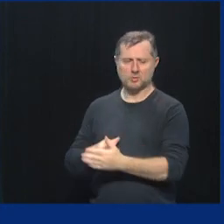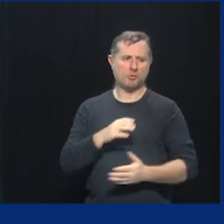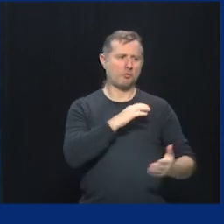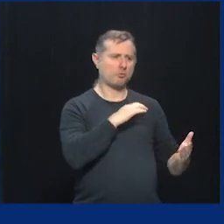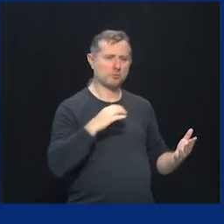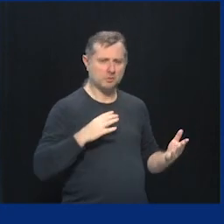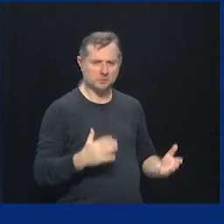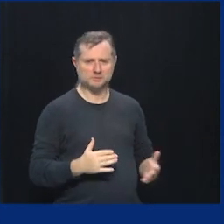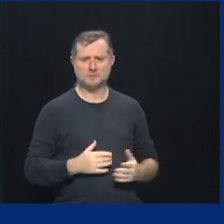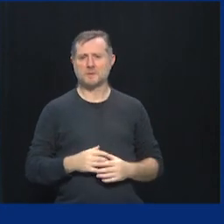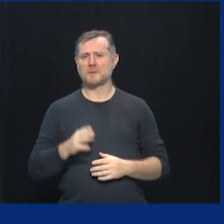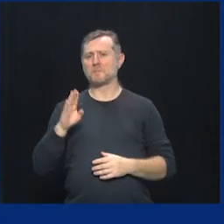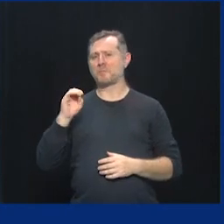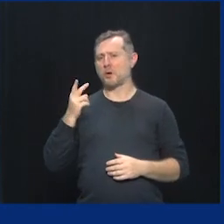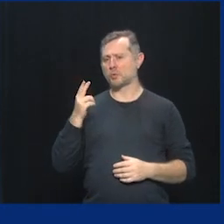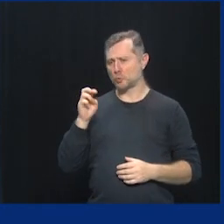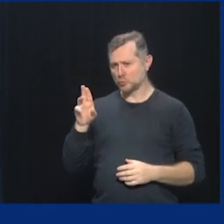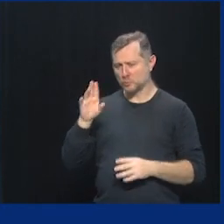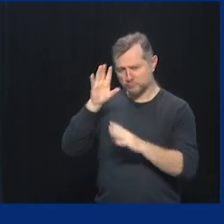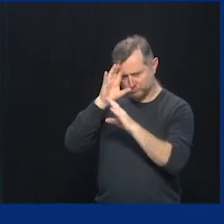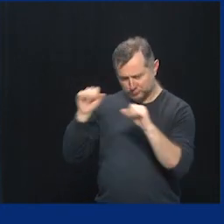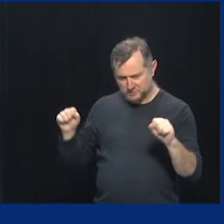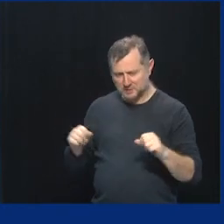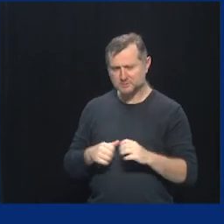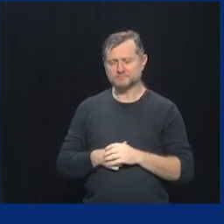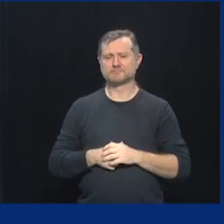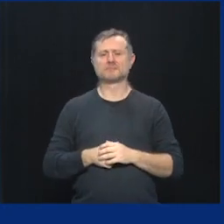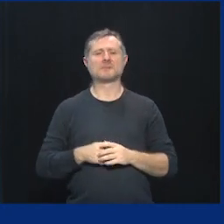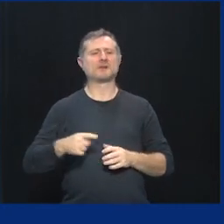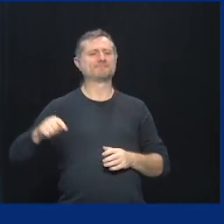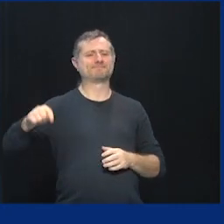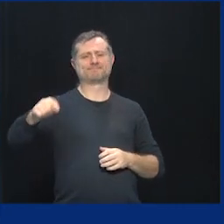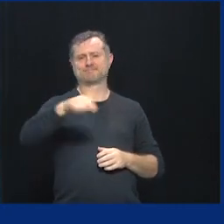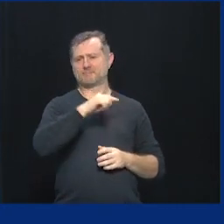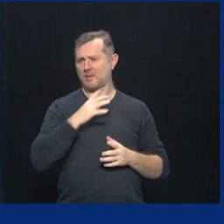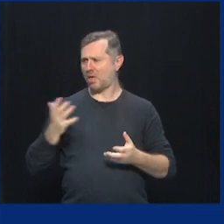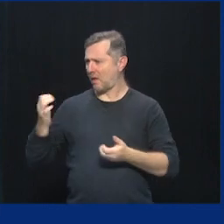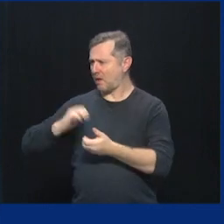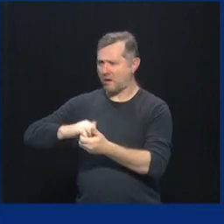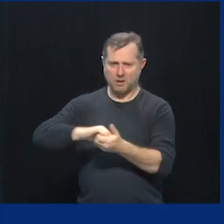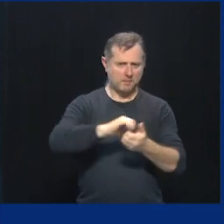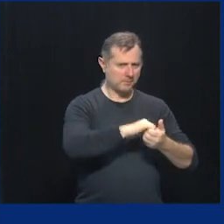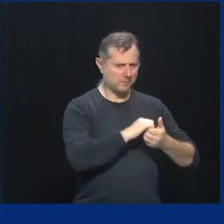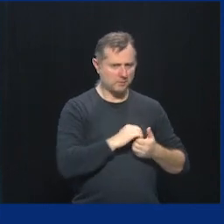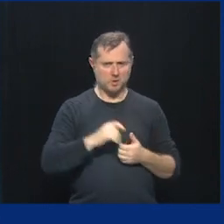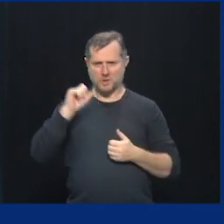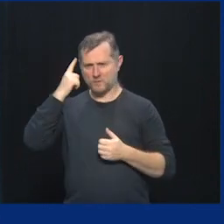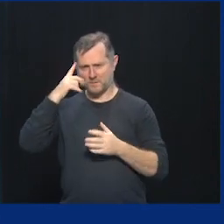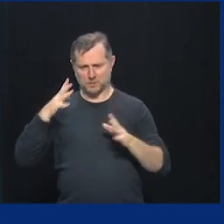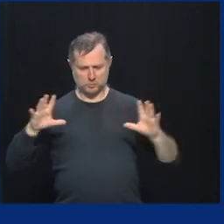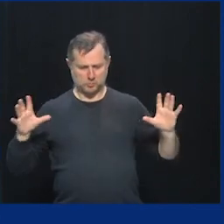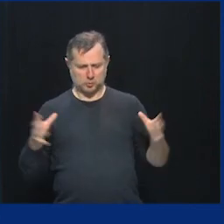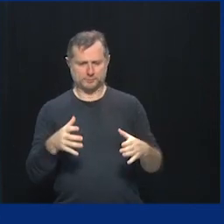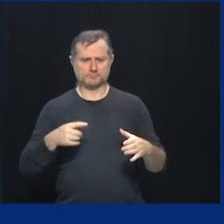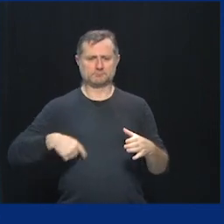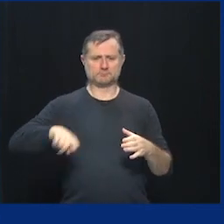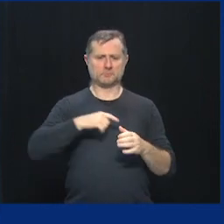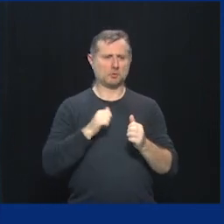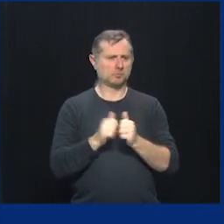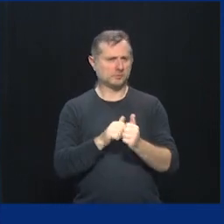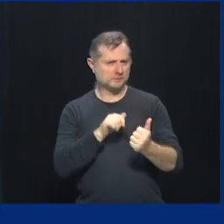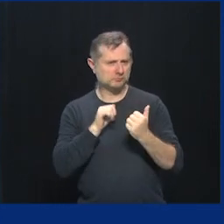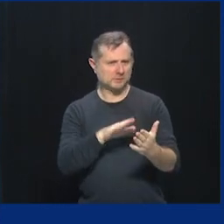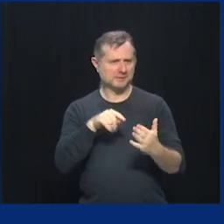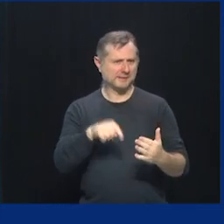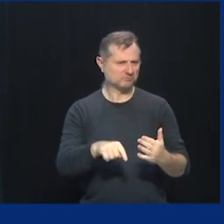President, and this is collaboration of folks of government that have come together to address this issue.